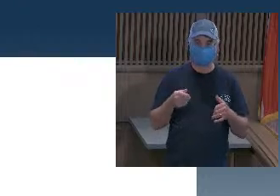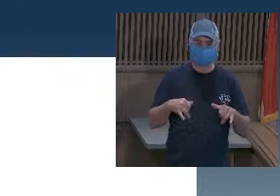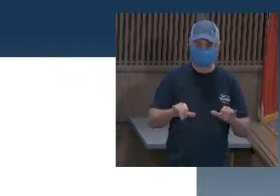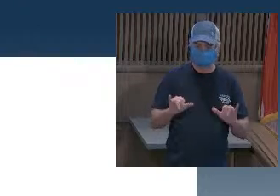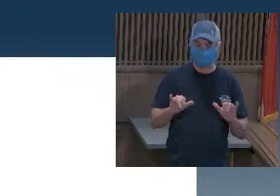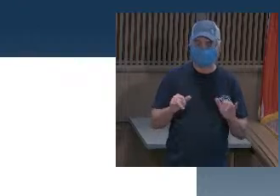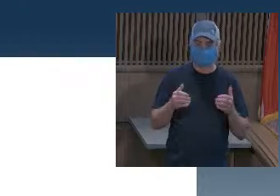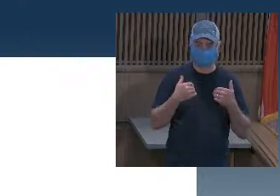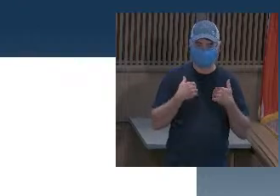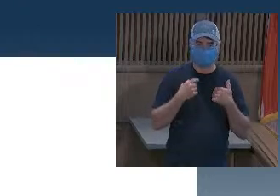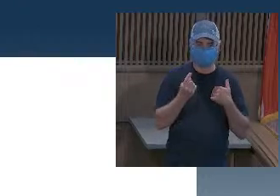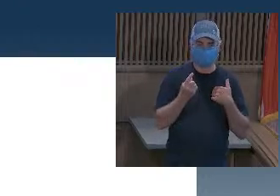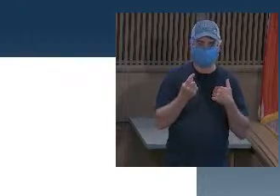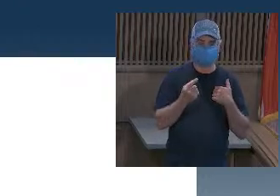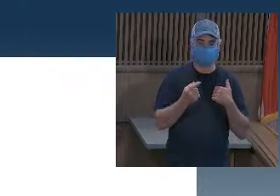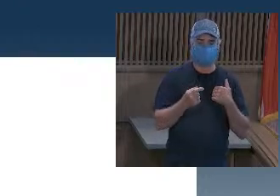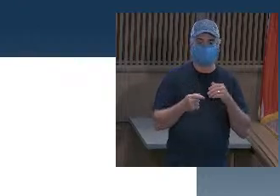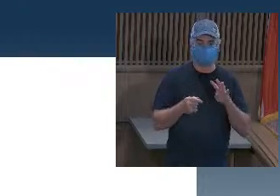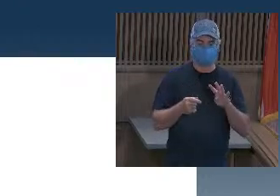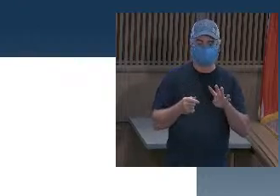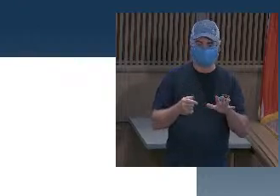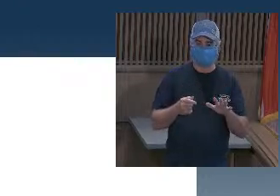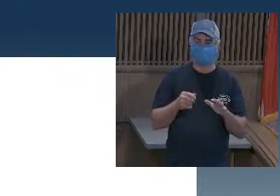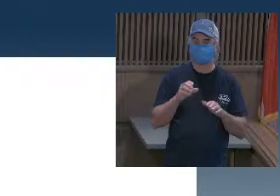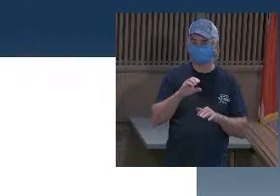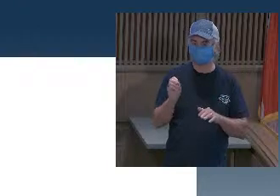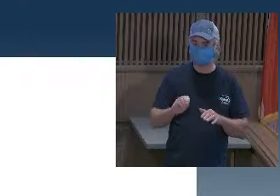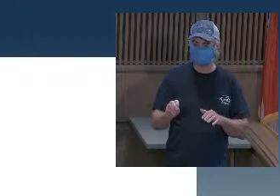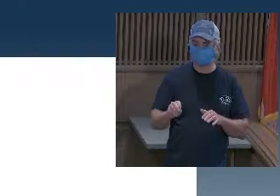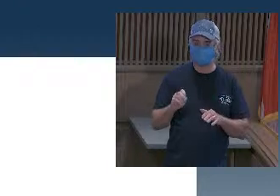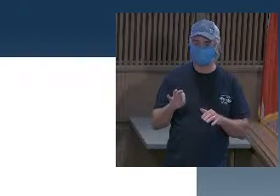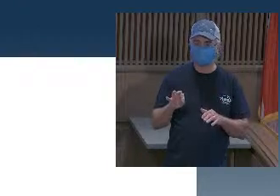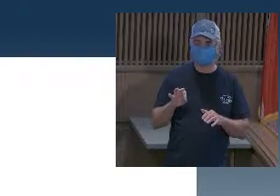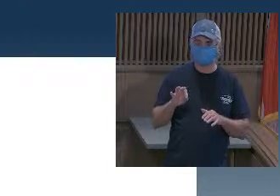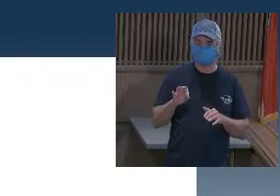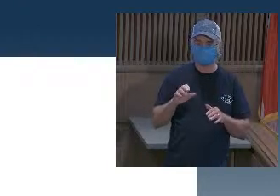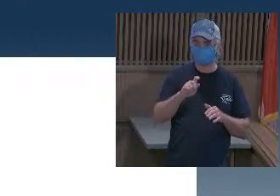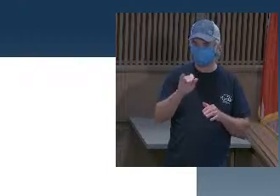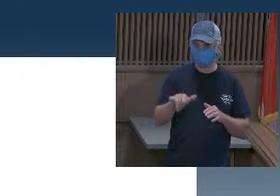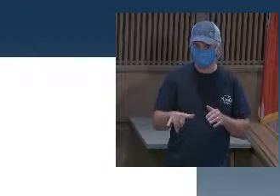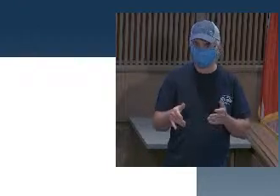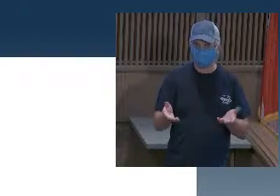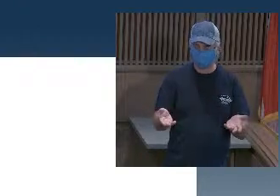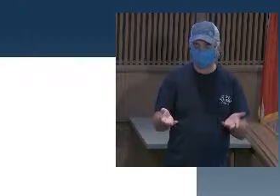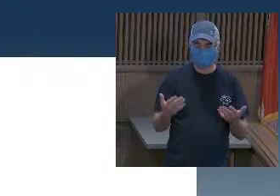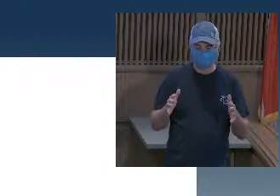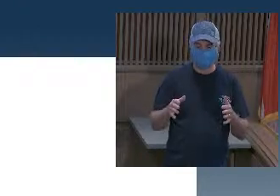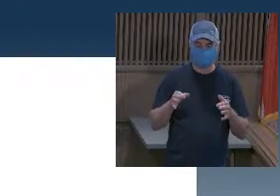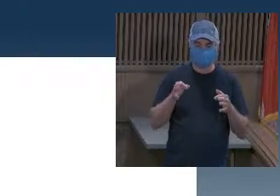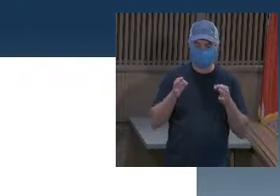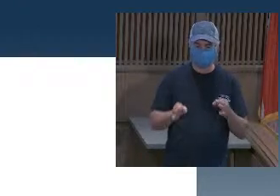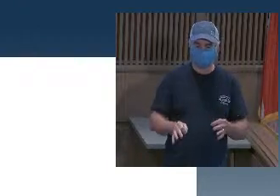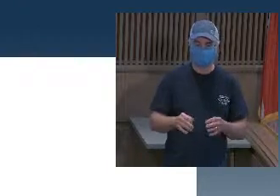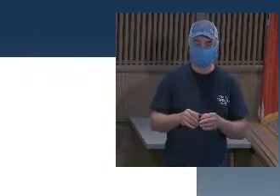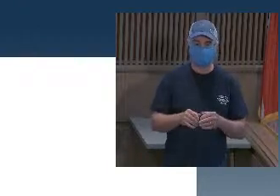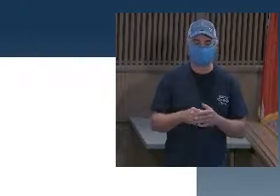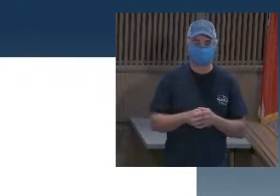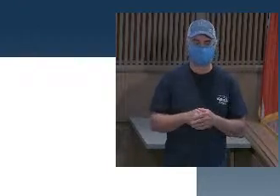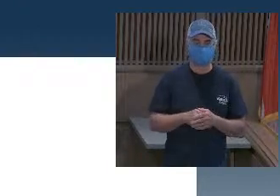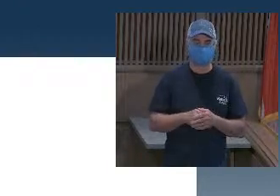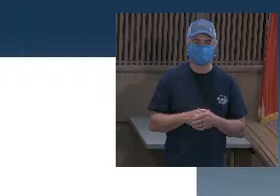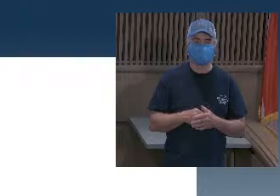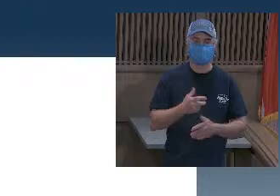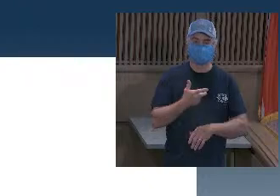administration. 45% of Dougherty County residents have decided that the